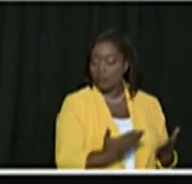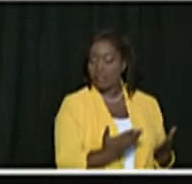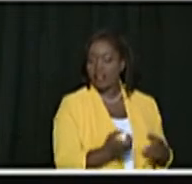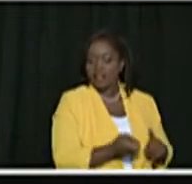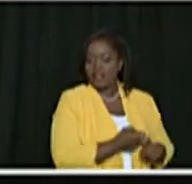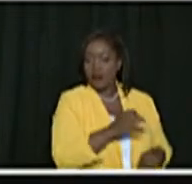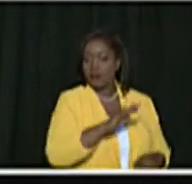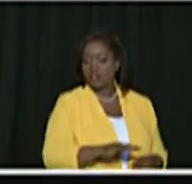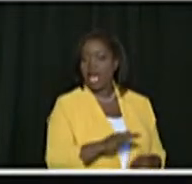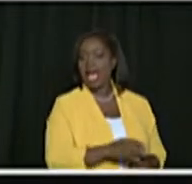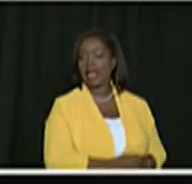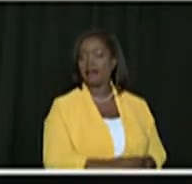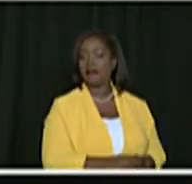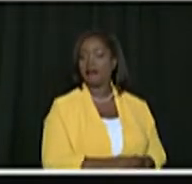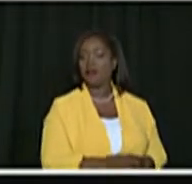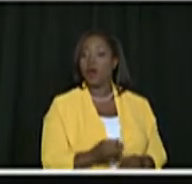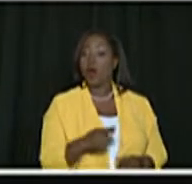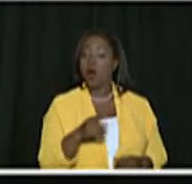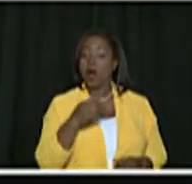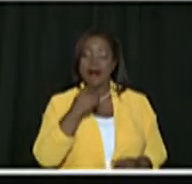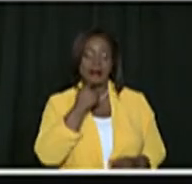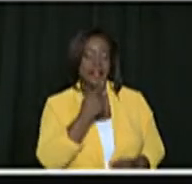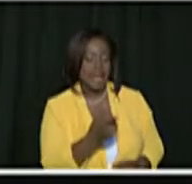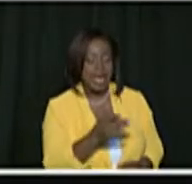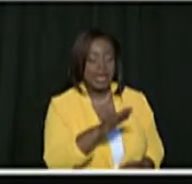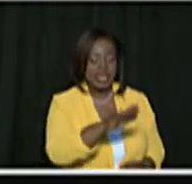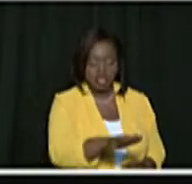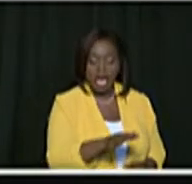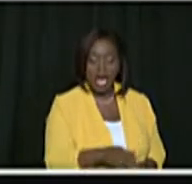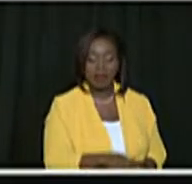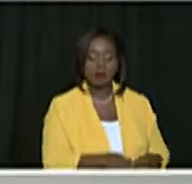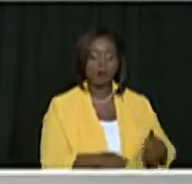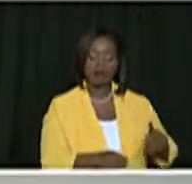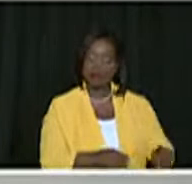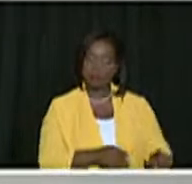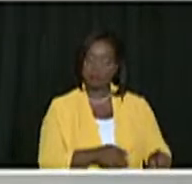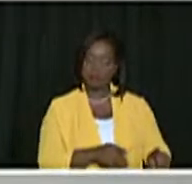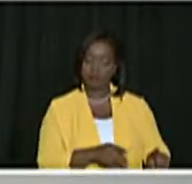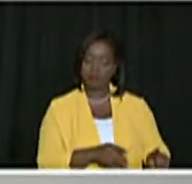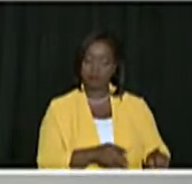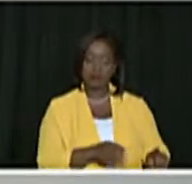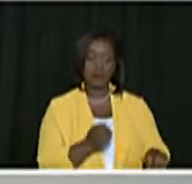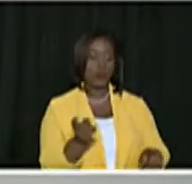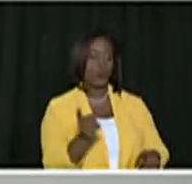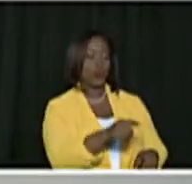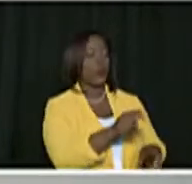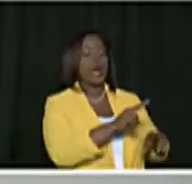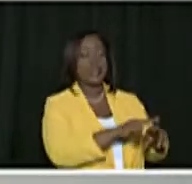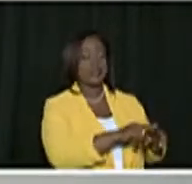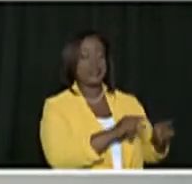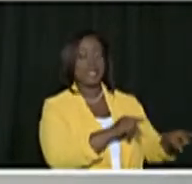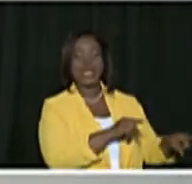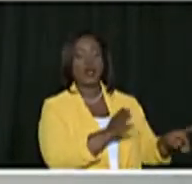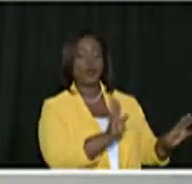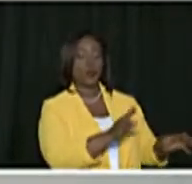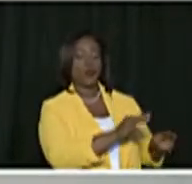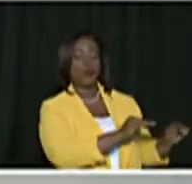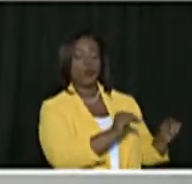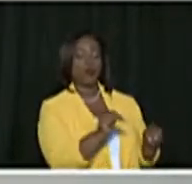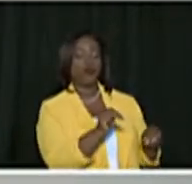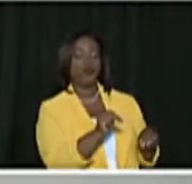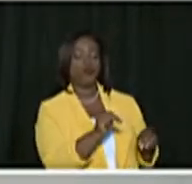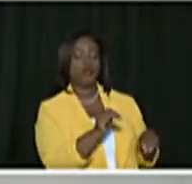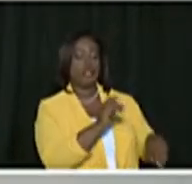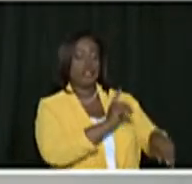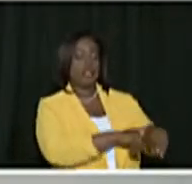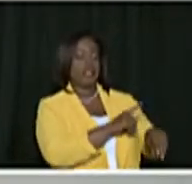me, right? You may not be able to play, sit down over there. Sorry. And